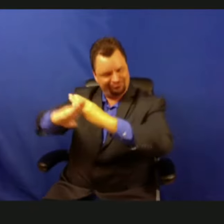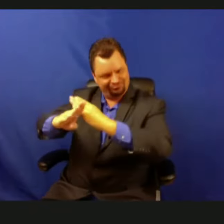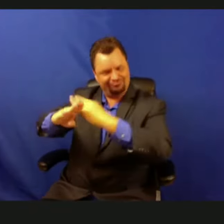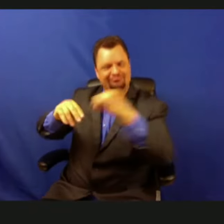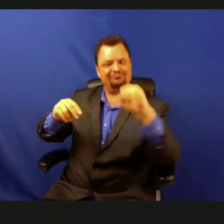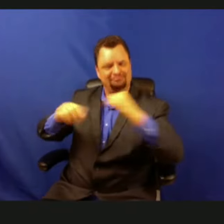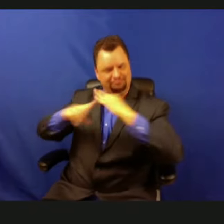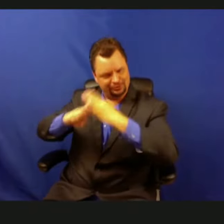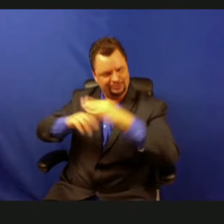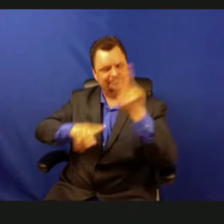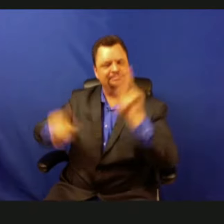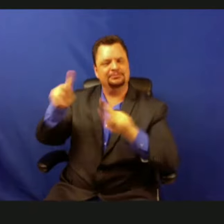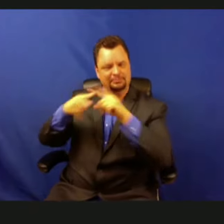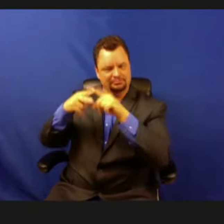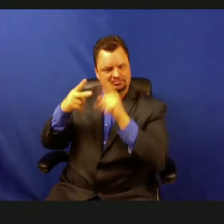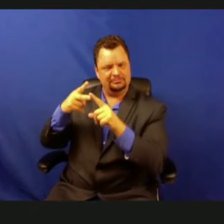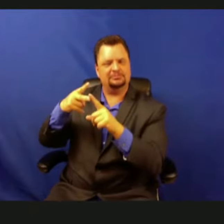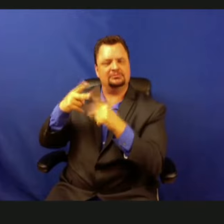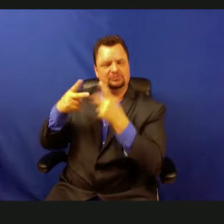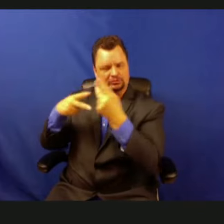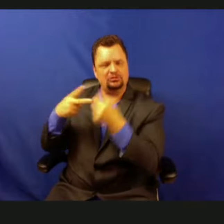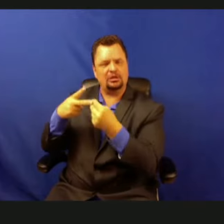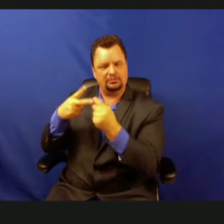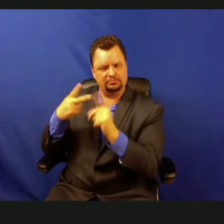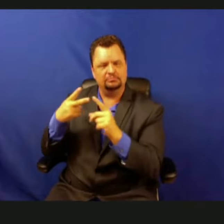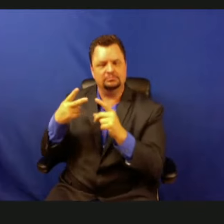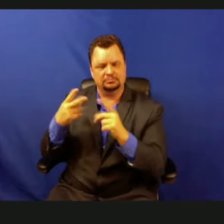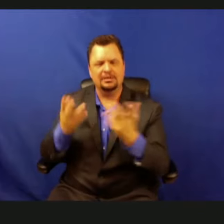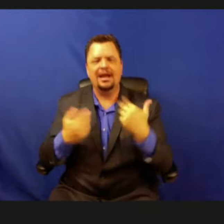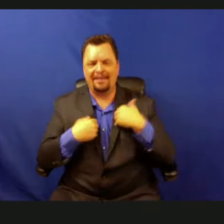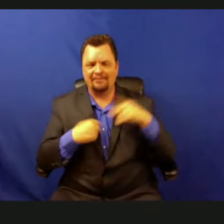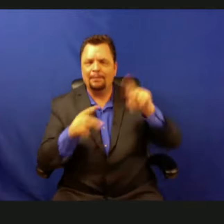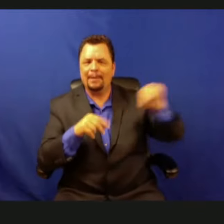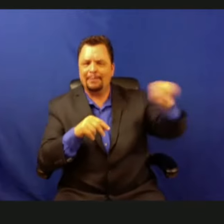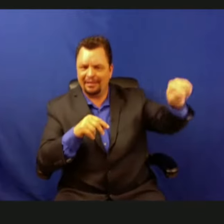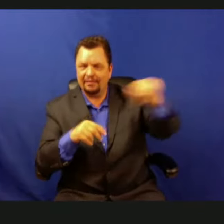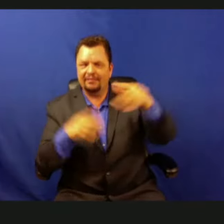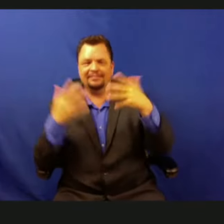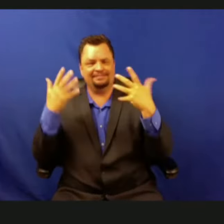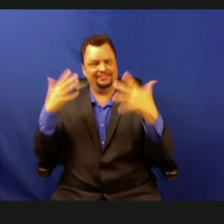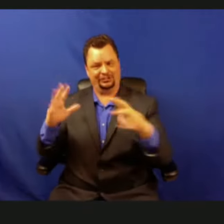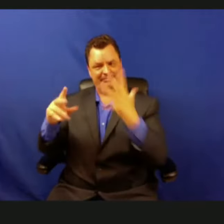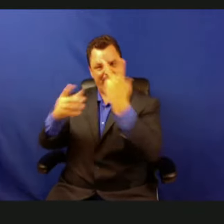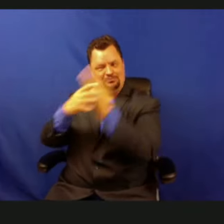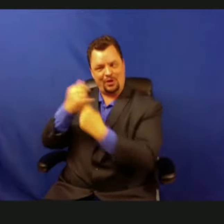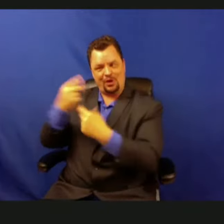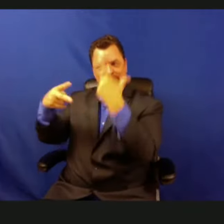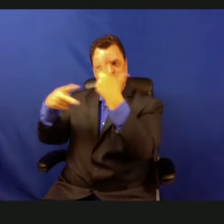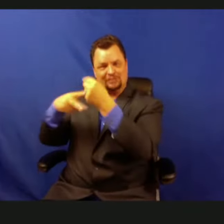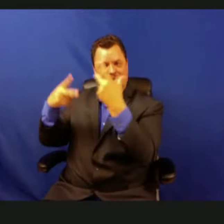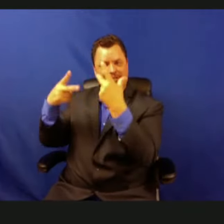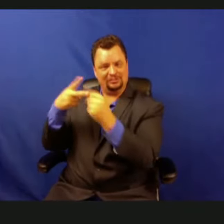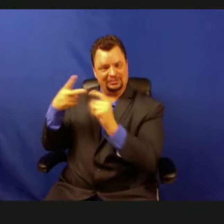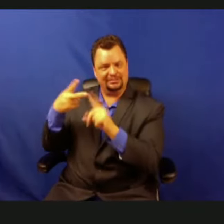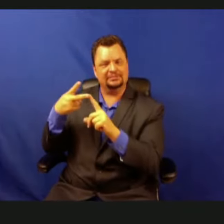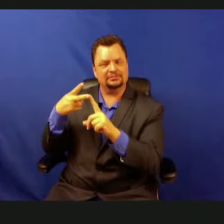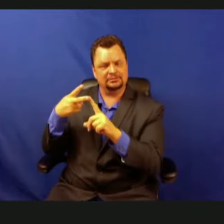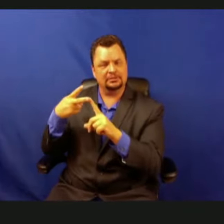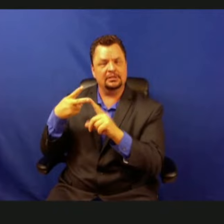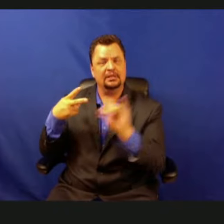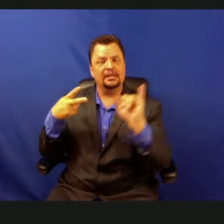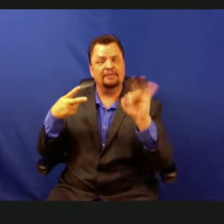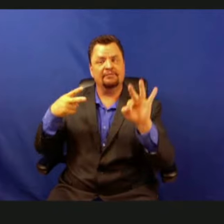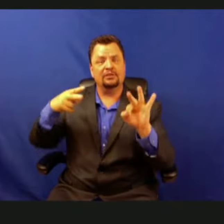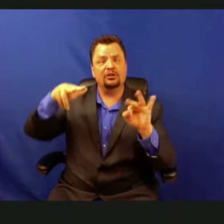who have received both vaccines who are vaccinated. If the booster shot had been administered a month or two ago, that number would be much lower. A number of